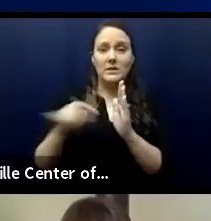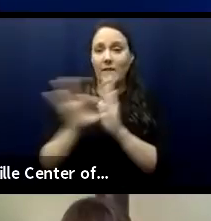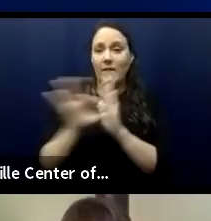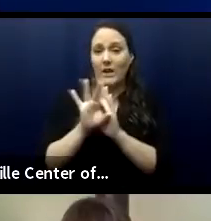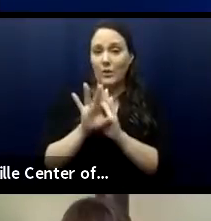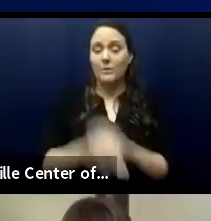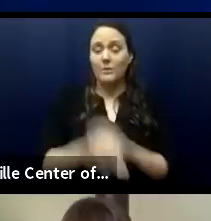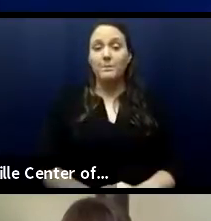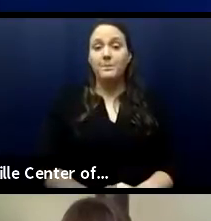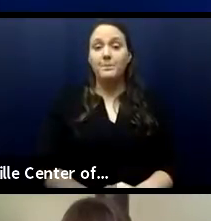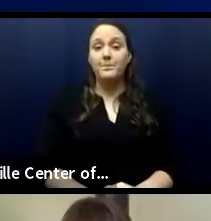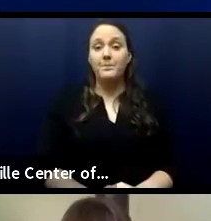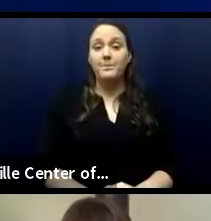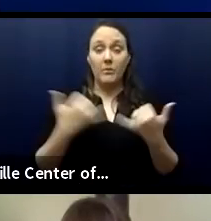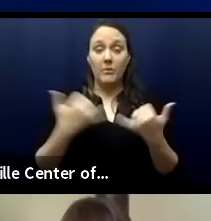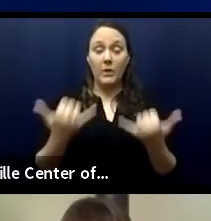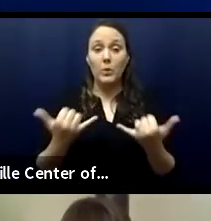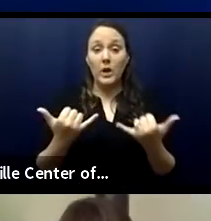We're to the point